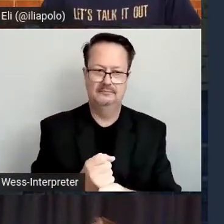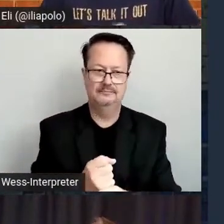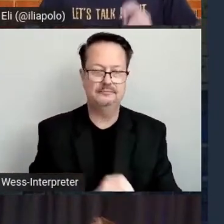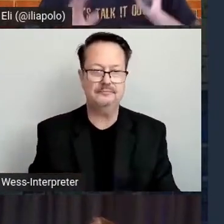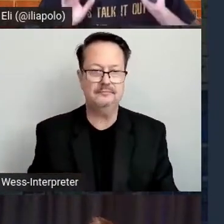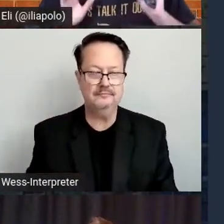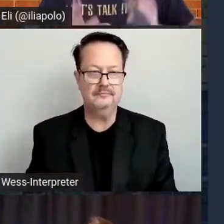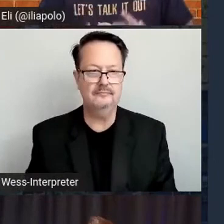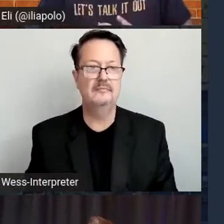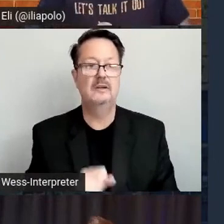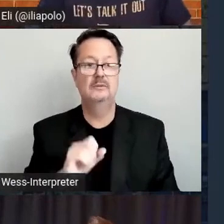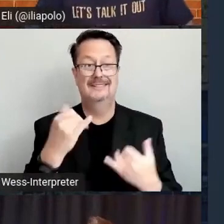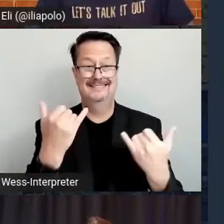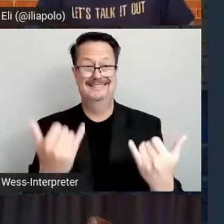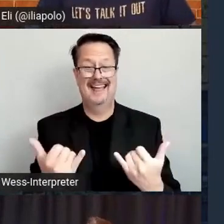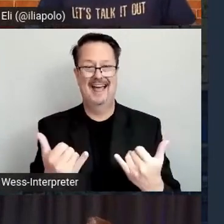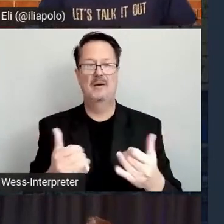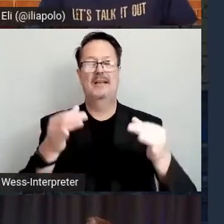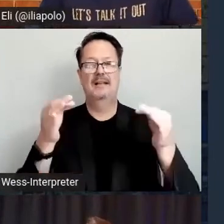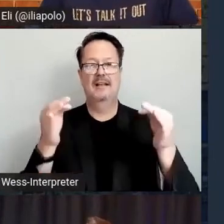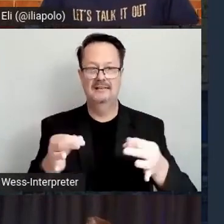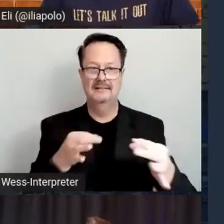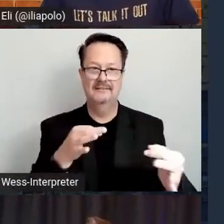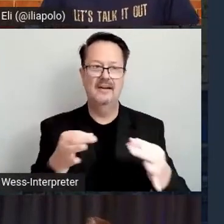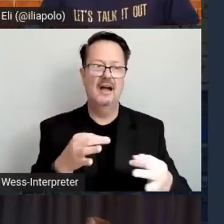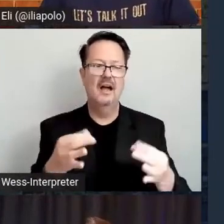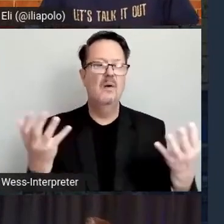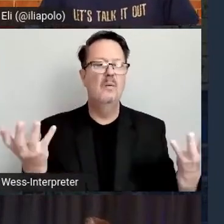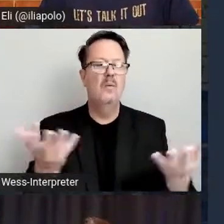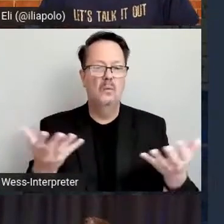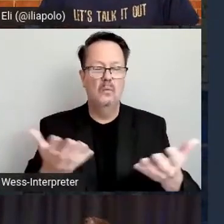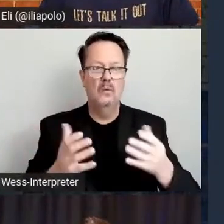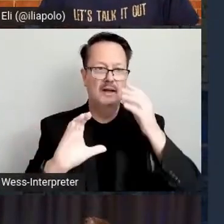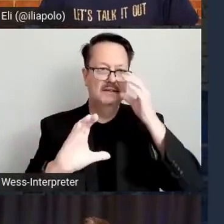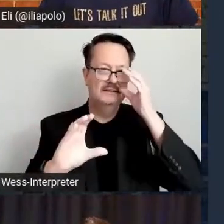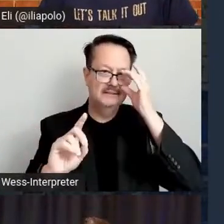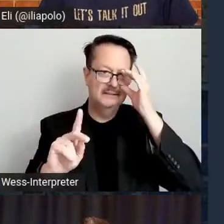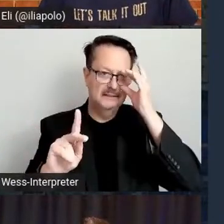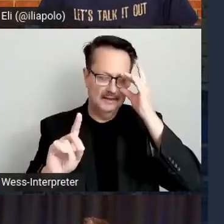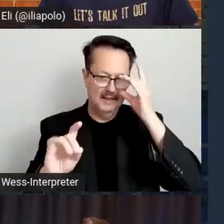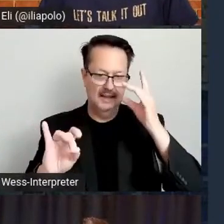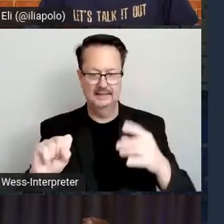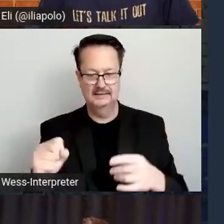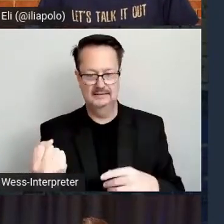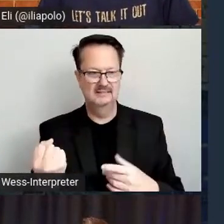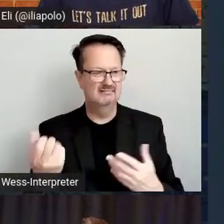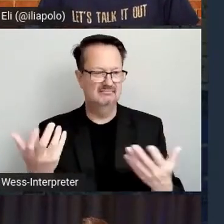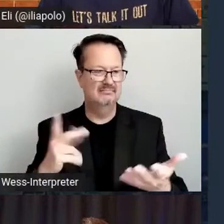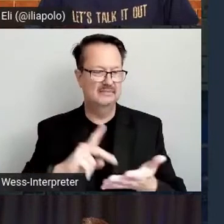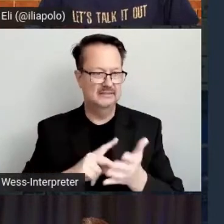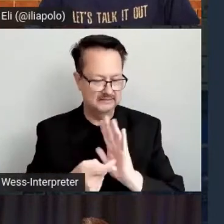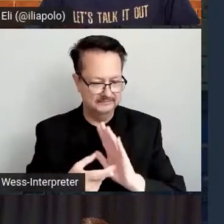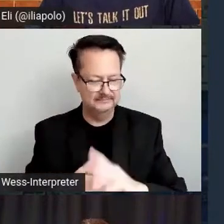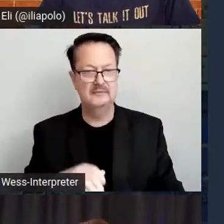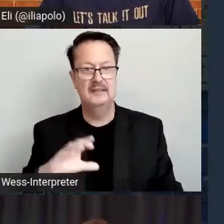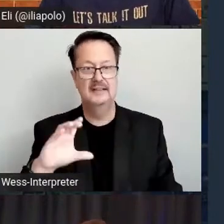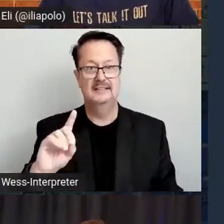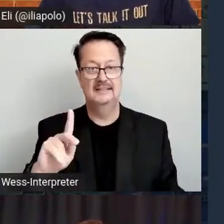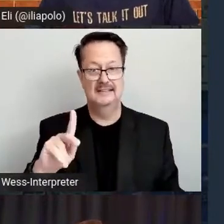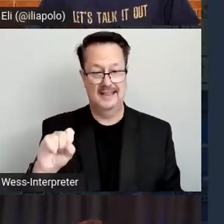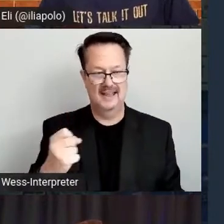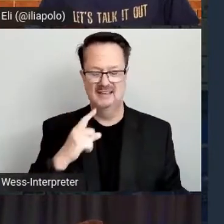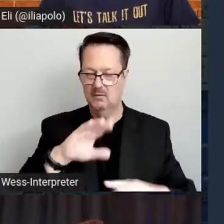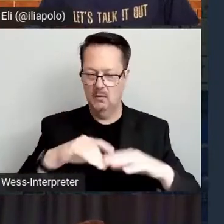Okay, so now we can finally define kind of what CDK8s is, right? CDK8s is an open